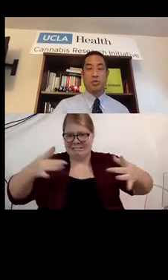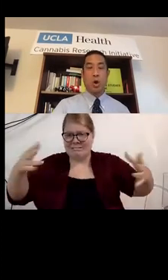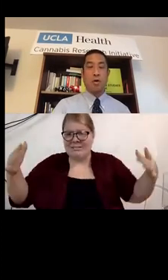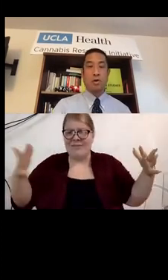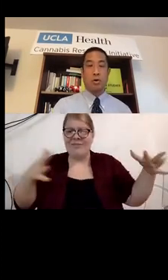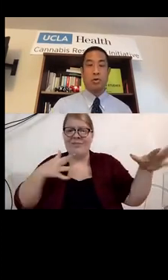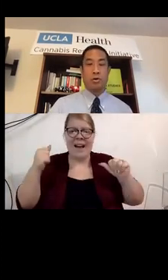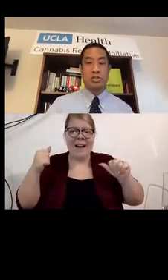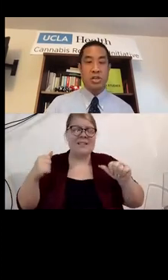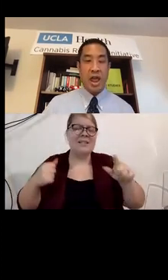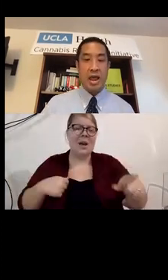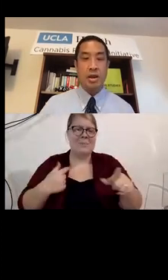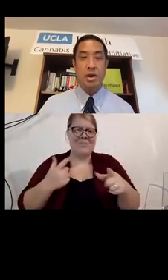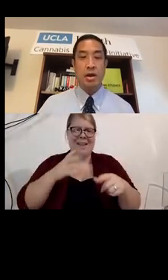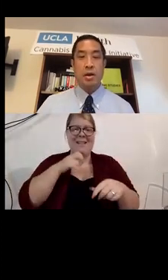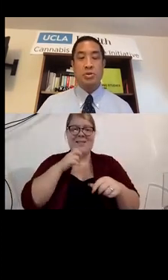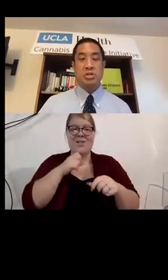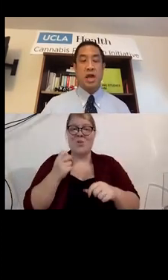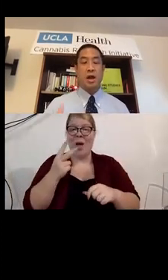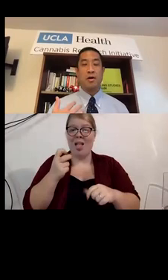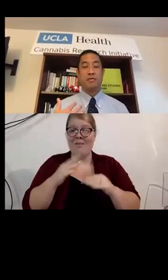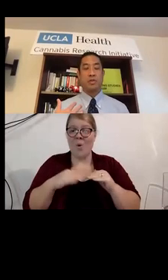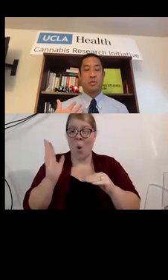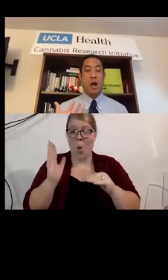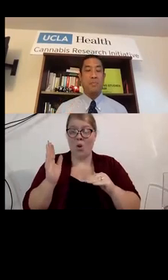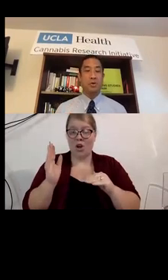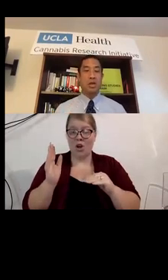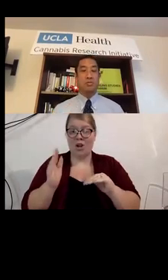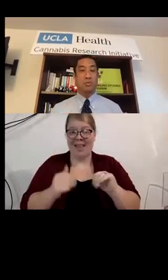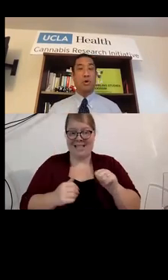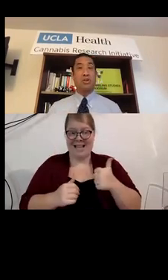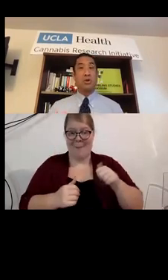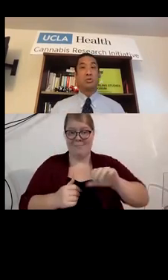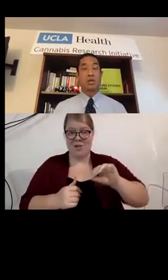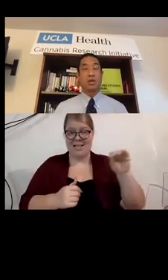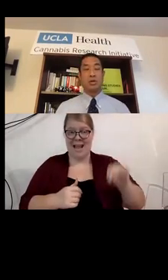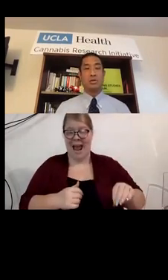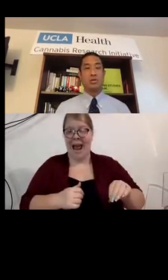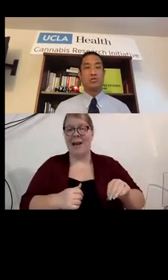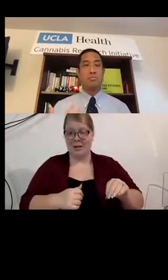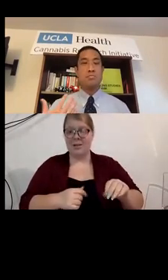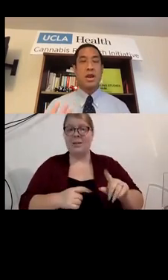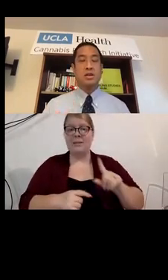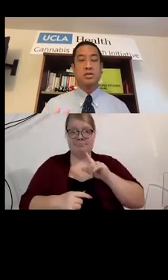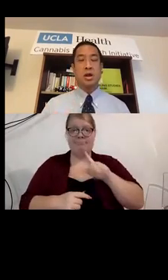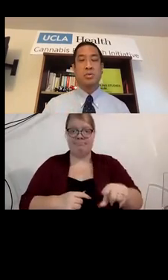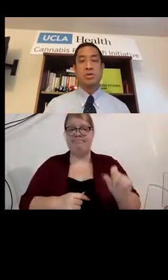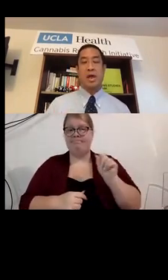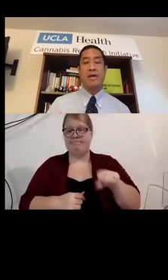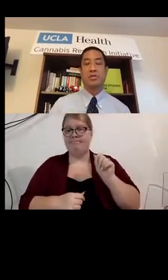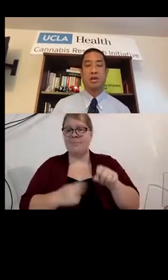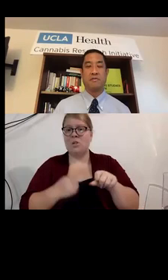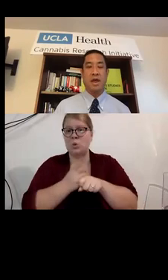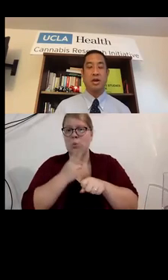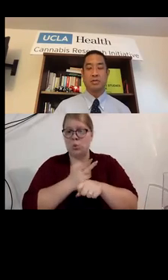ages 12 or older, just 10% of the population reporting using. So those are tremendous numbers that we